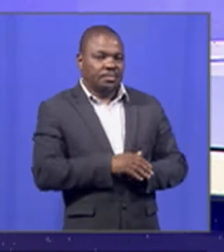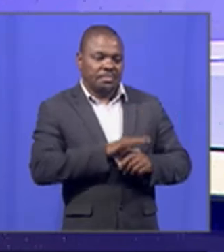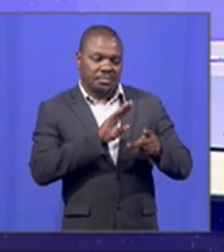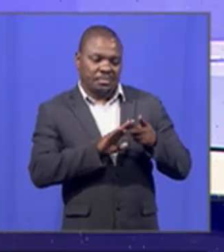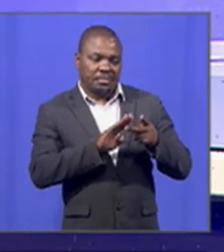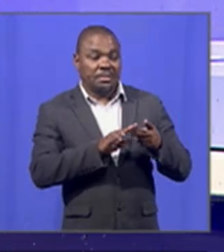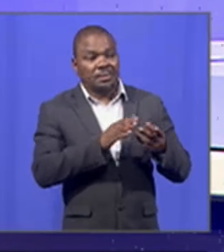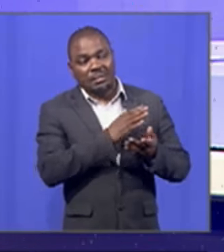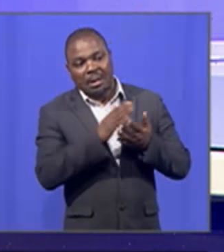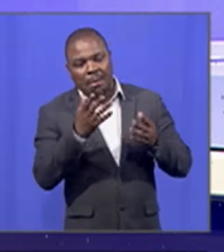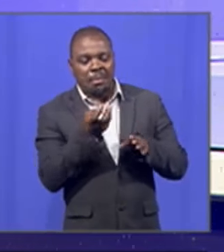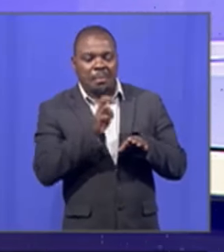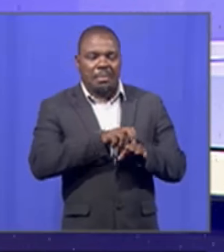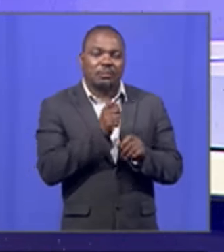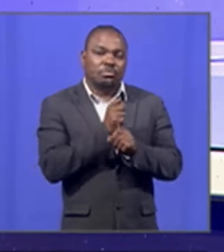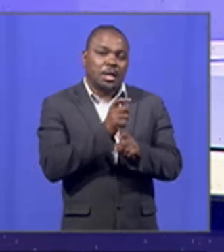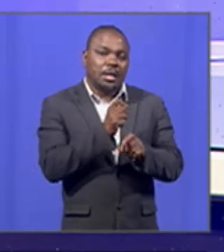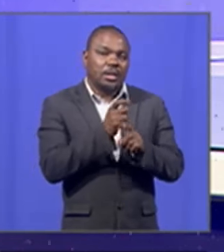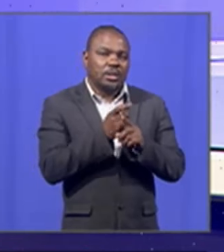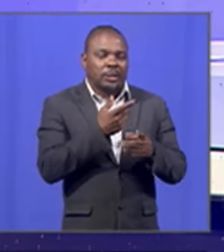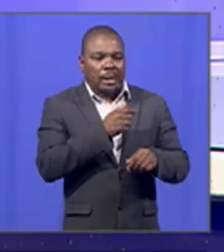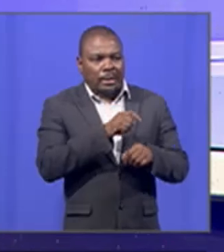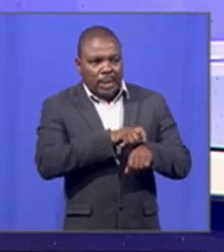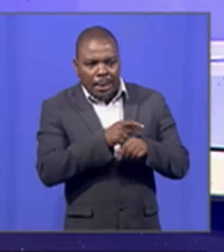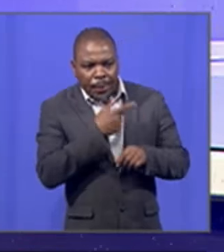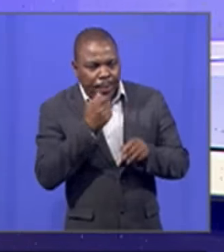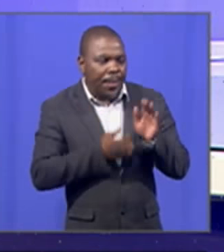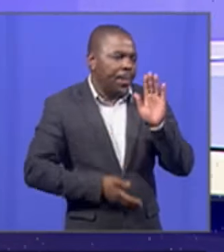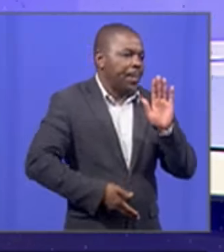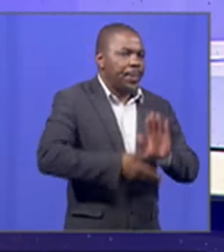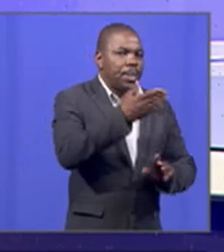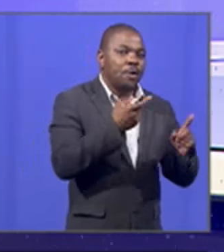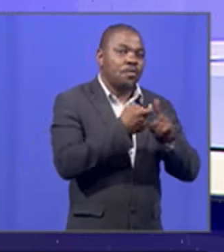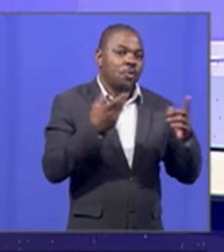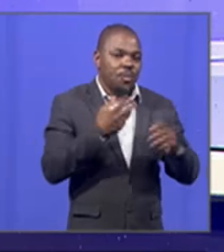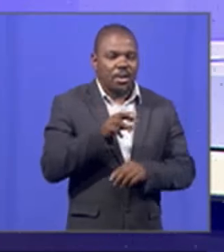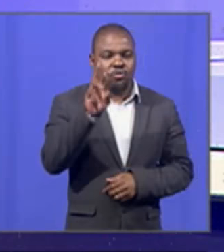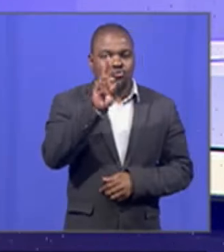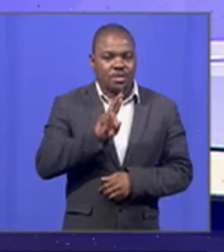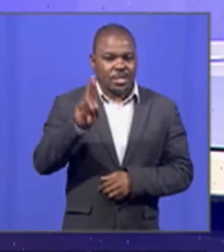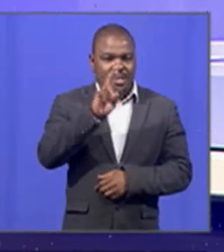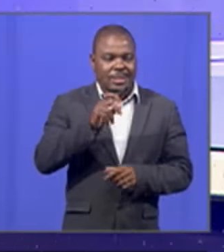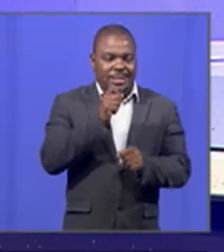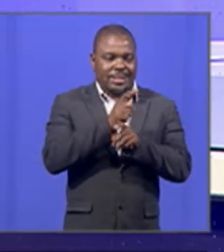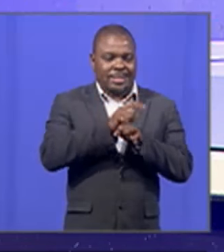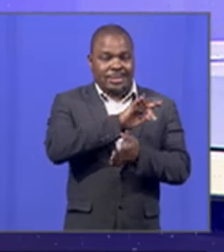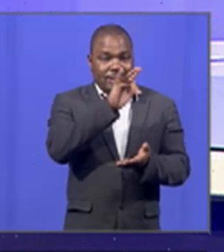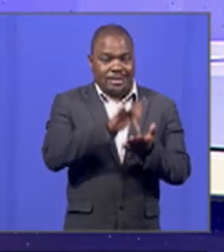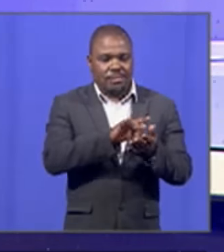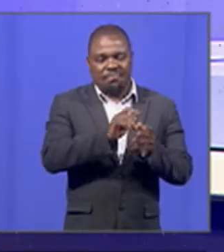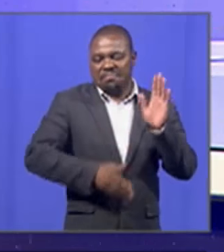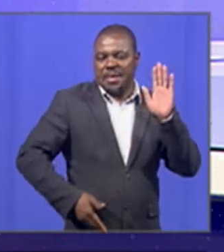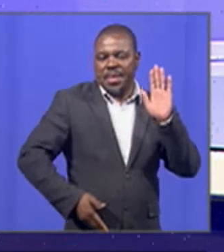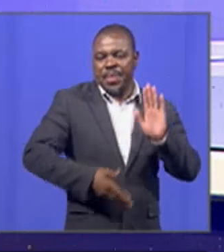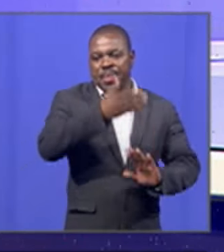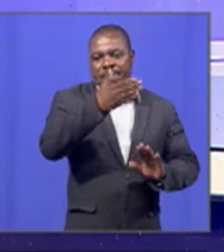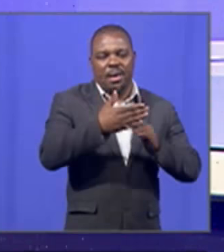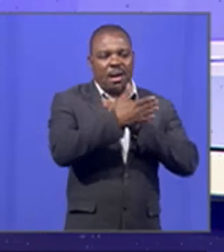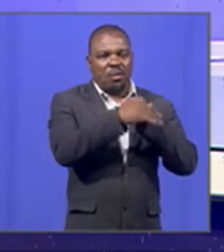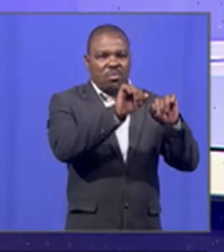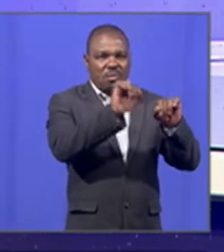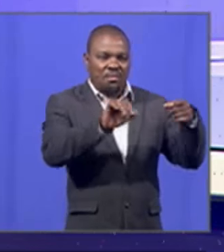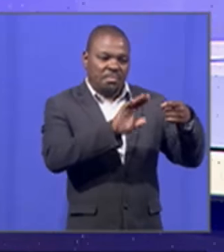ba bona ba nametše ditekisi ka motsotso wa mafelelo go tloga ka renkeng ya ditekisi ya Rustenburg go tshelela dinageng tša bo